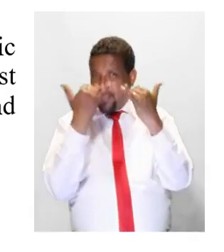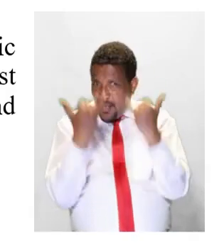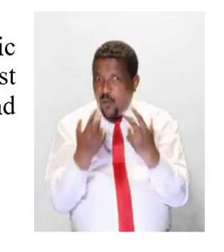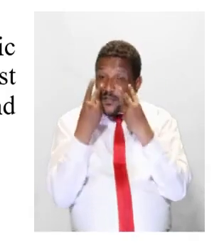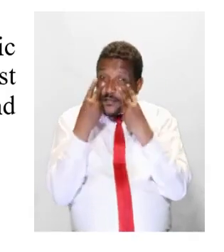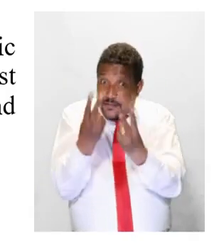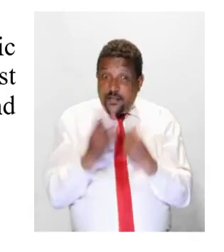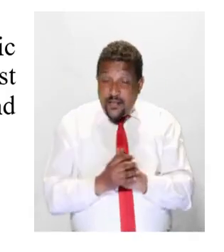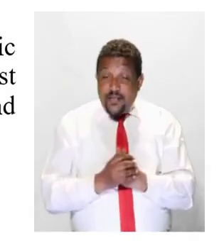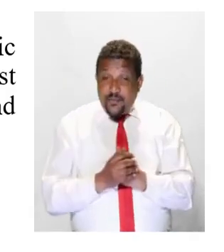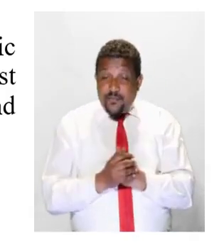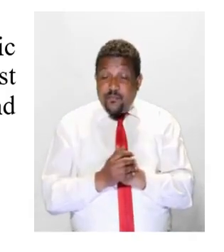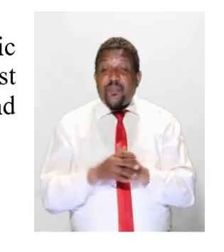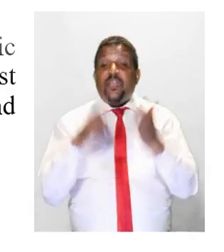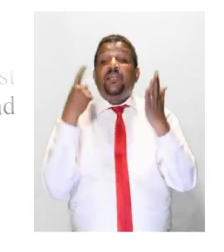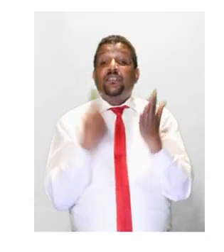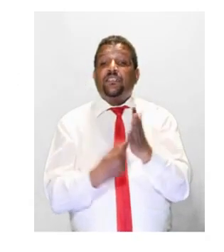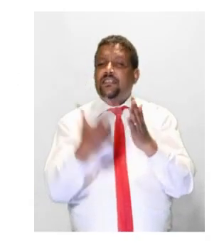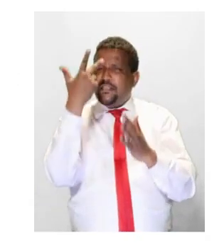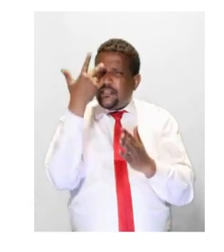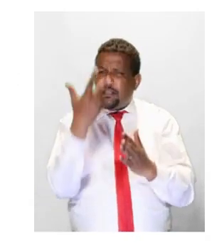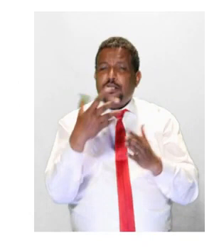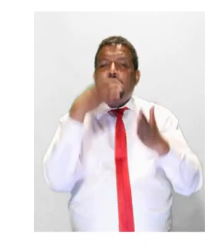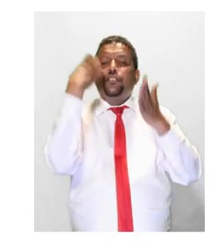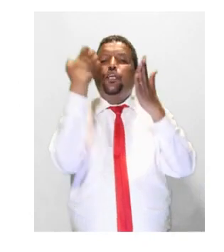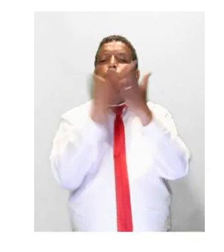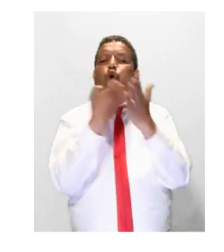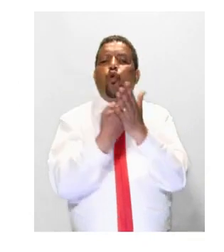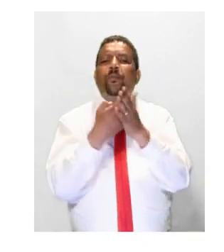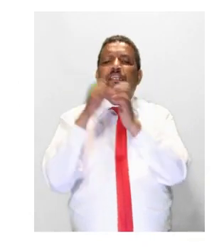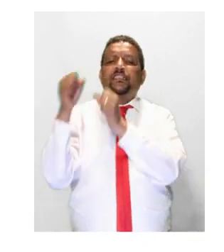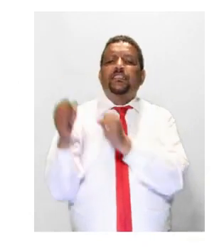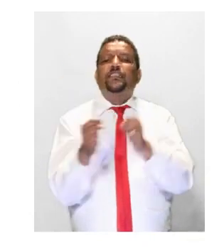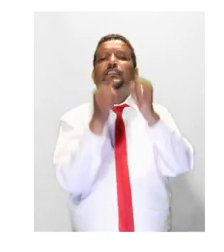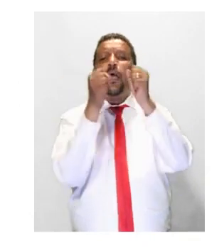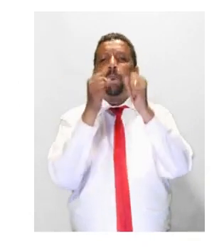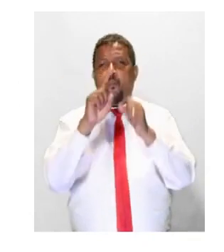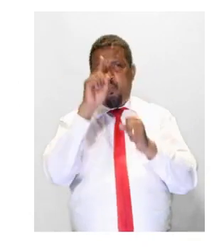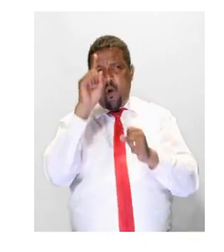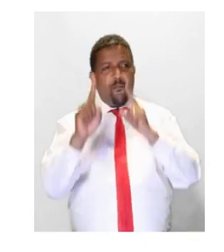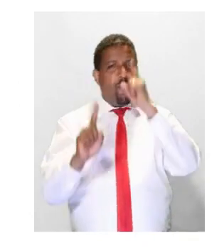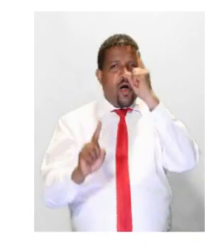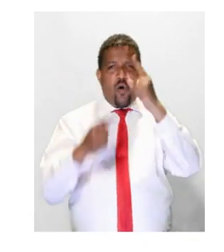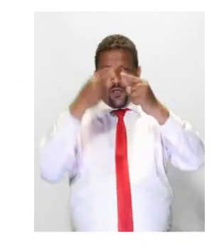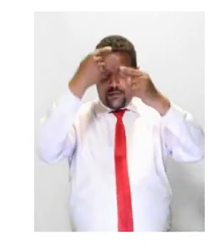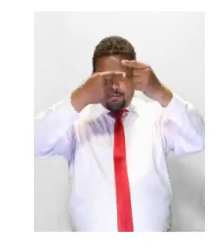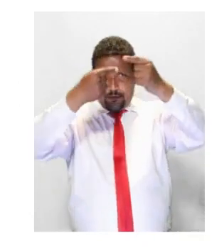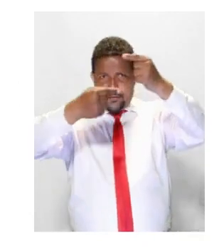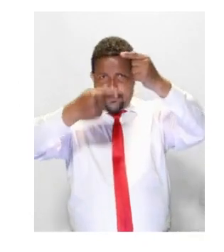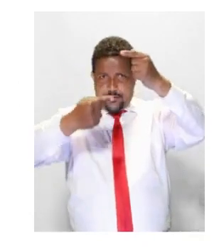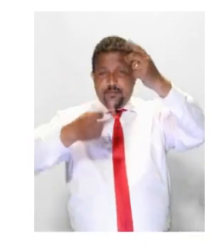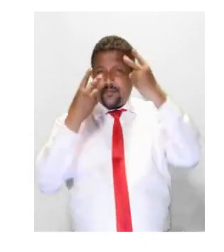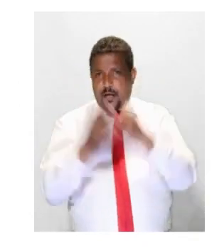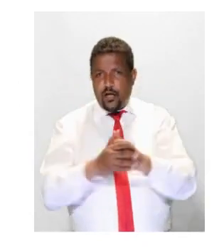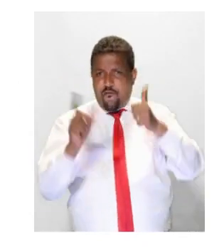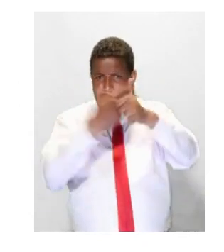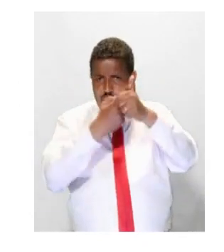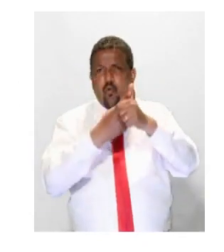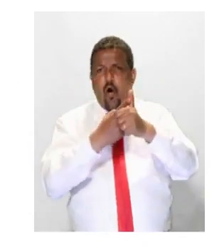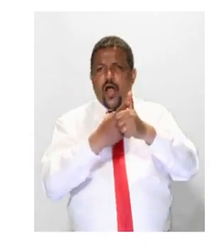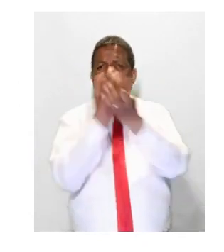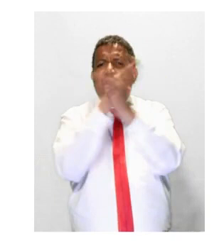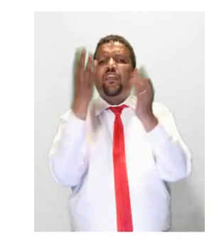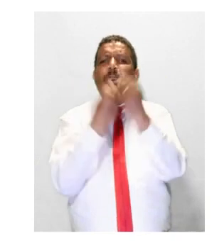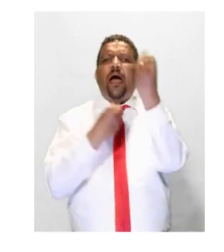let's see these 3 economic systems one by one in detail. The first one is the